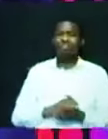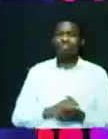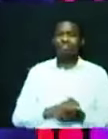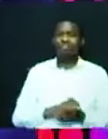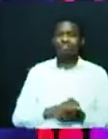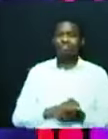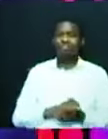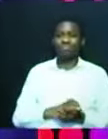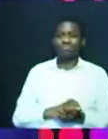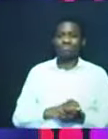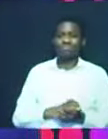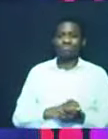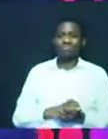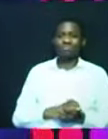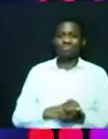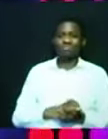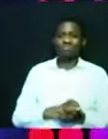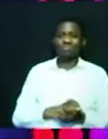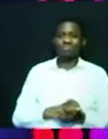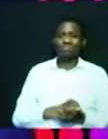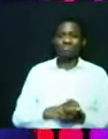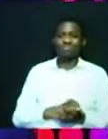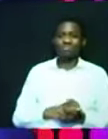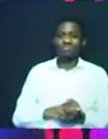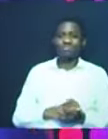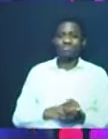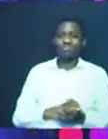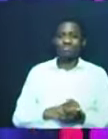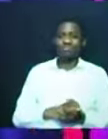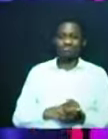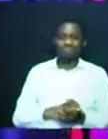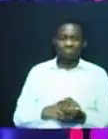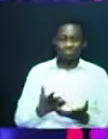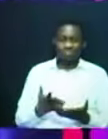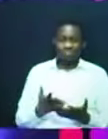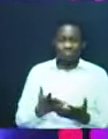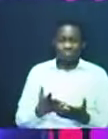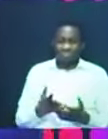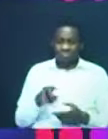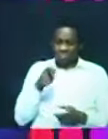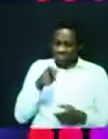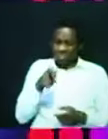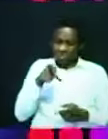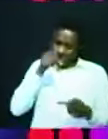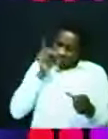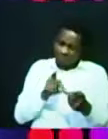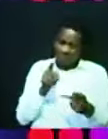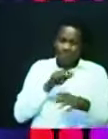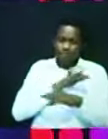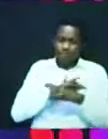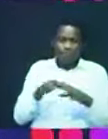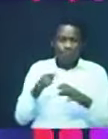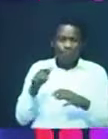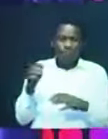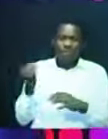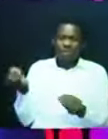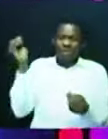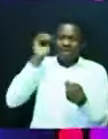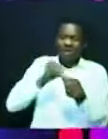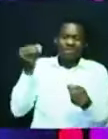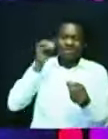add, but you see, to err is human, is not talking about perfect. Take this one, take it as it is.